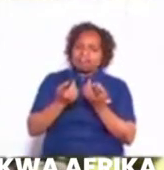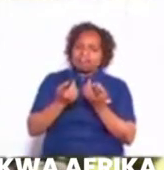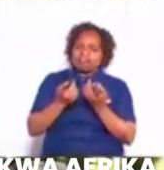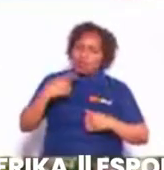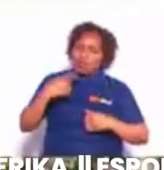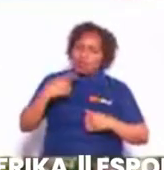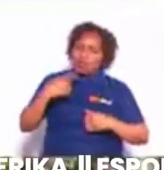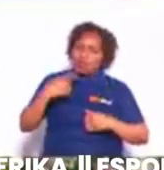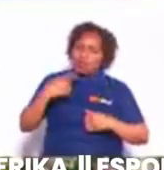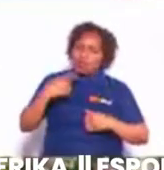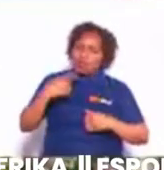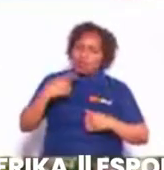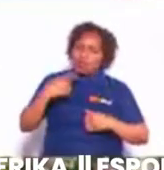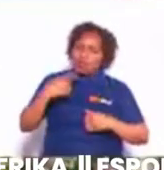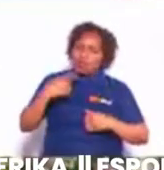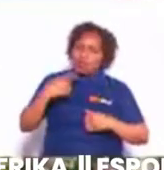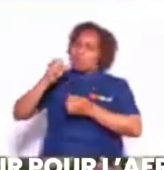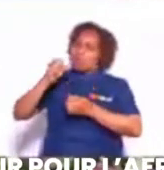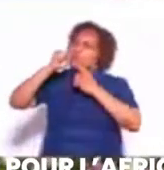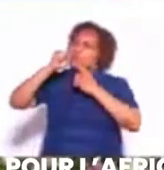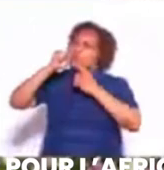provoke the one who is speaking.